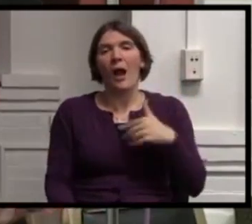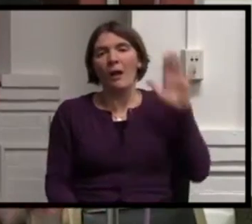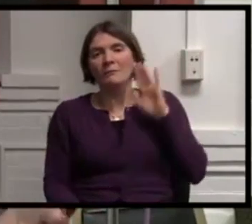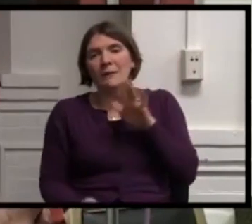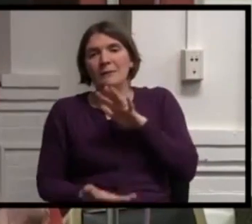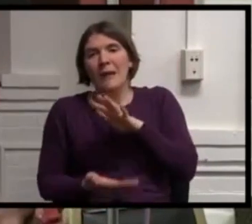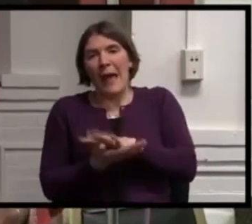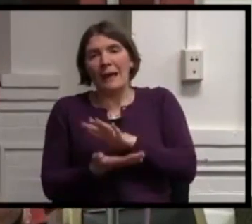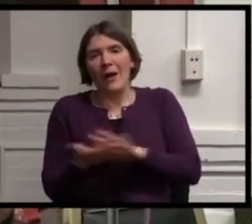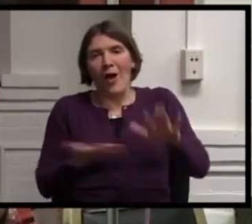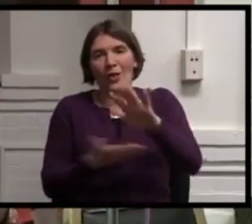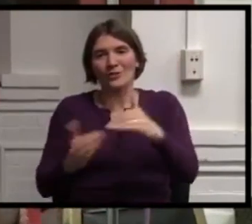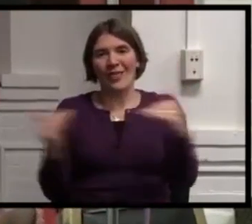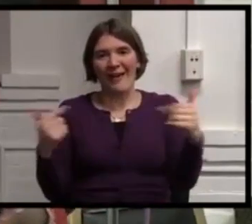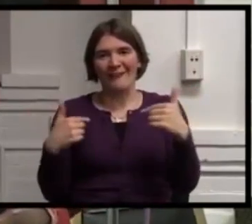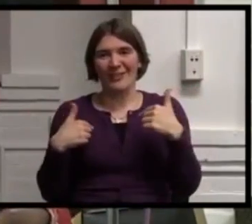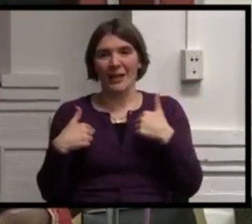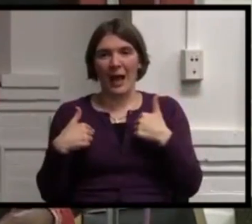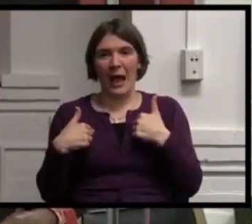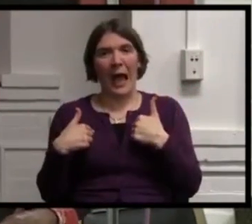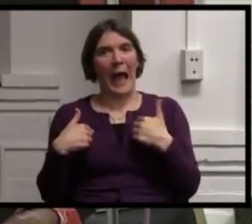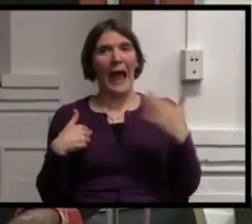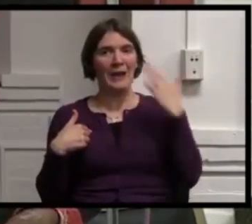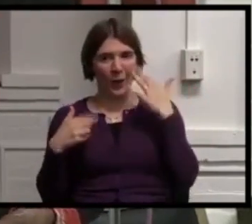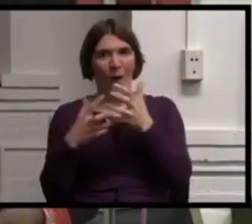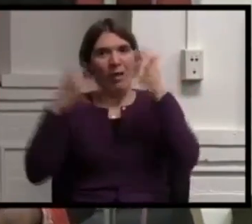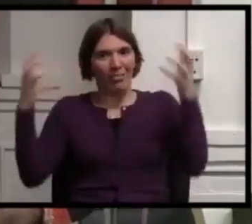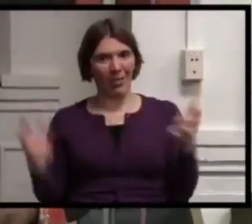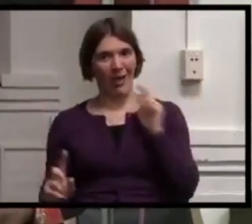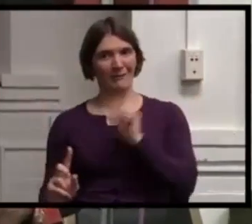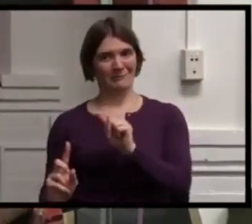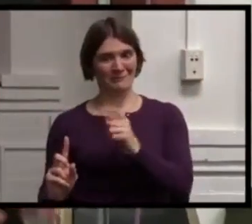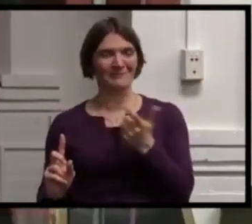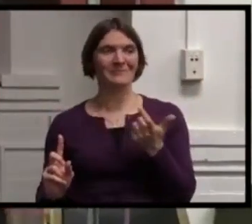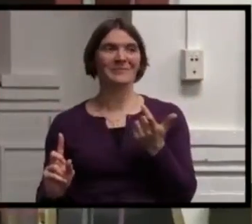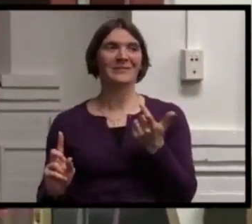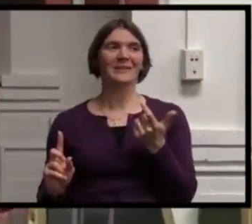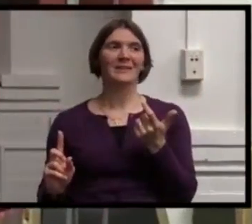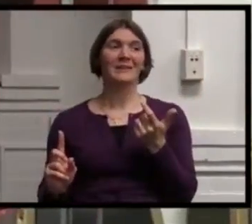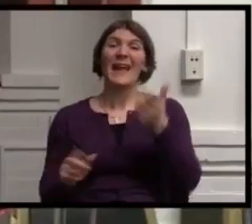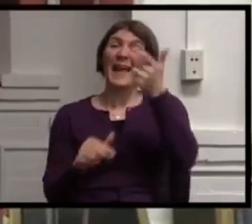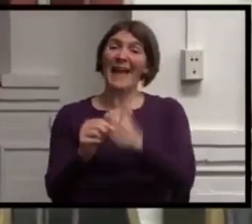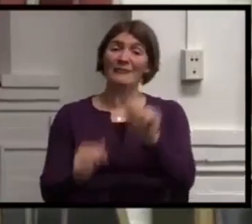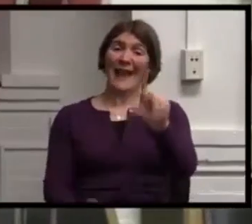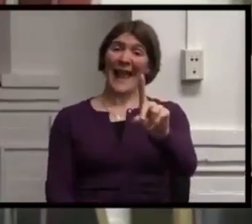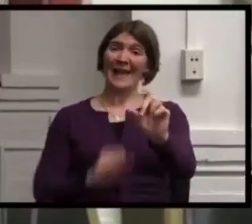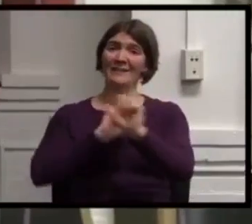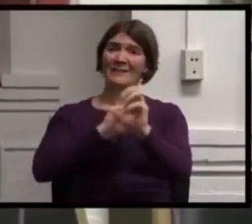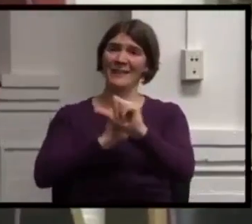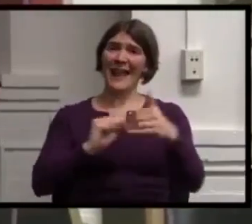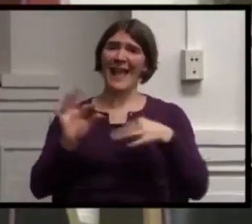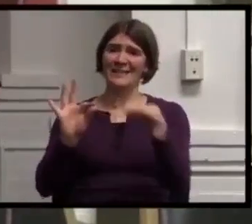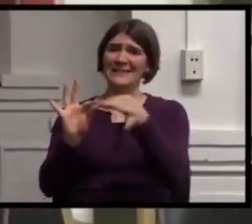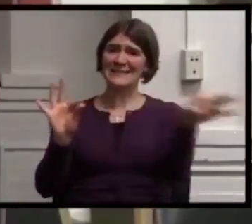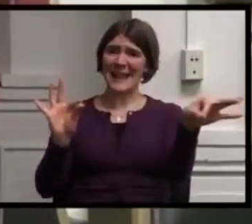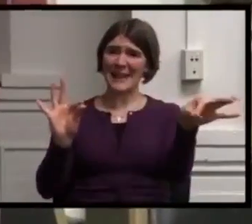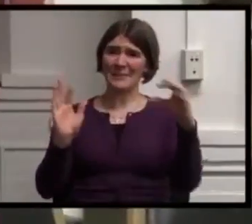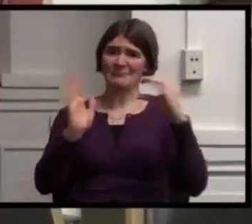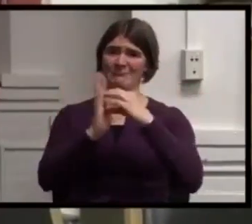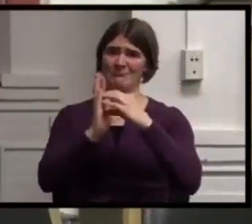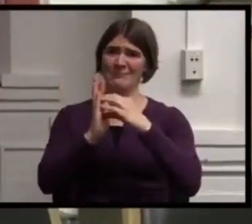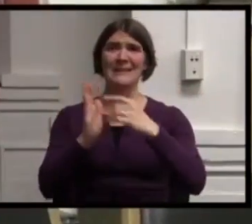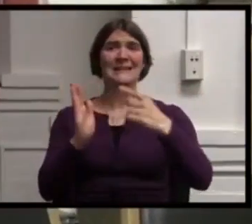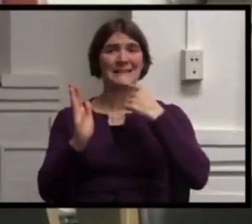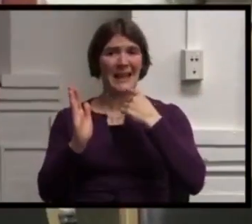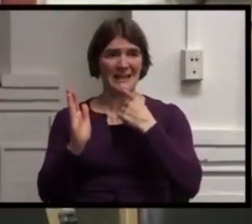I can speak very authoritatively about academia, every ad has a statement